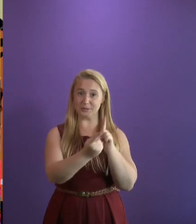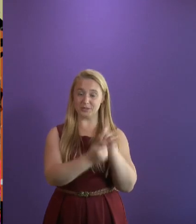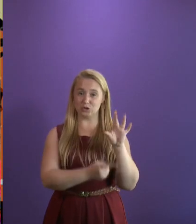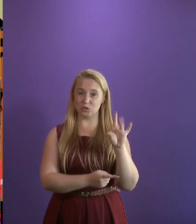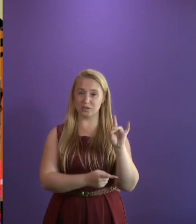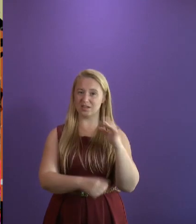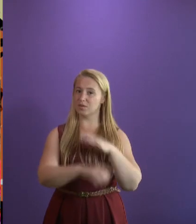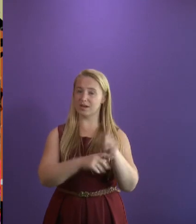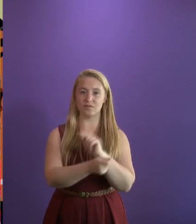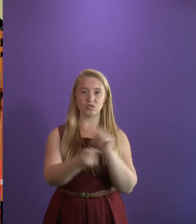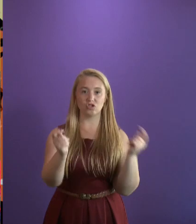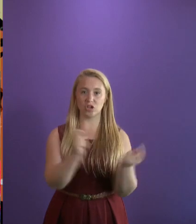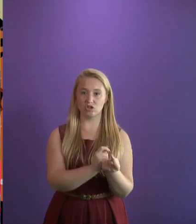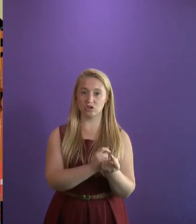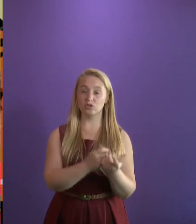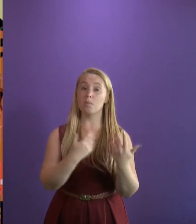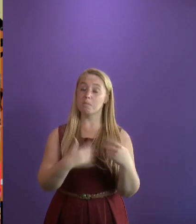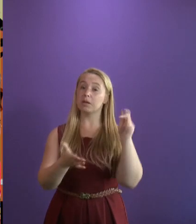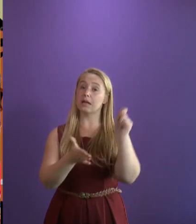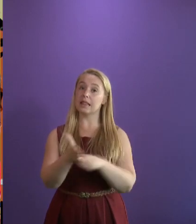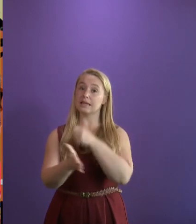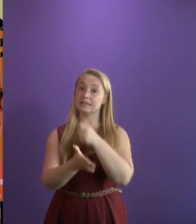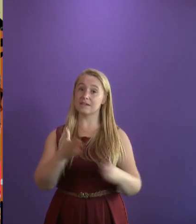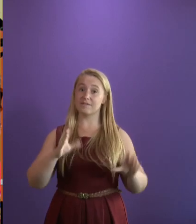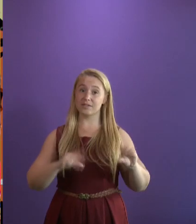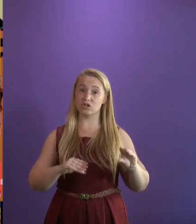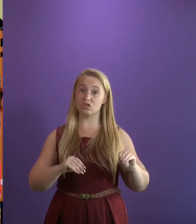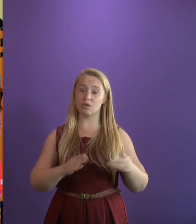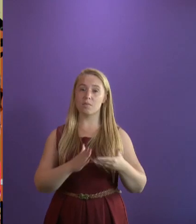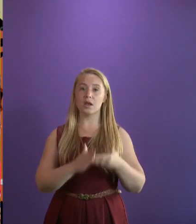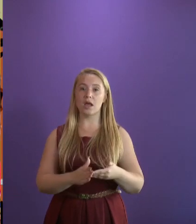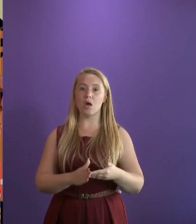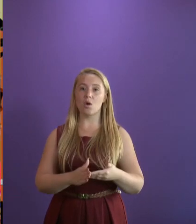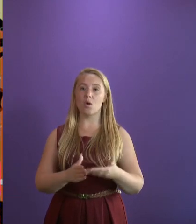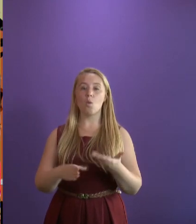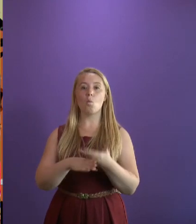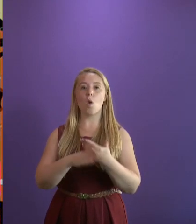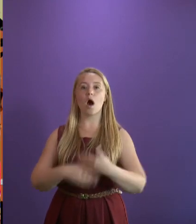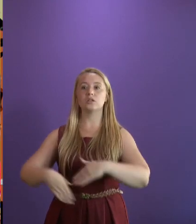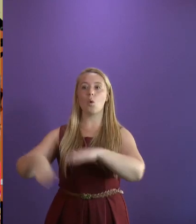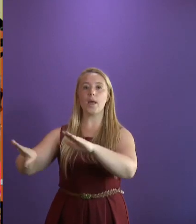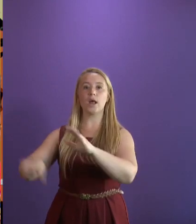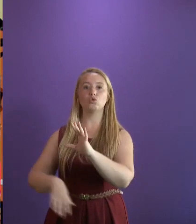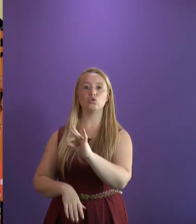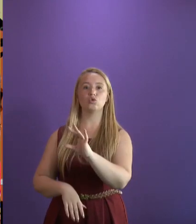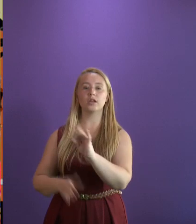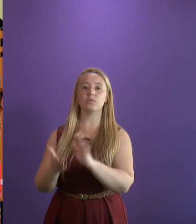was elected to it, but she now works away on a Tuesday. So she can't be a member